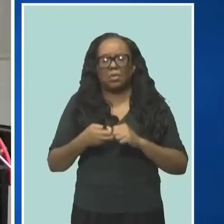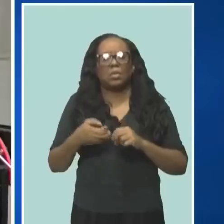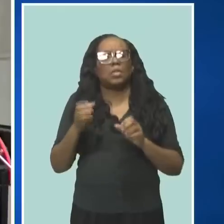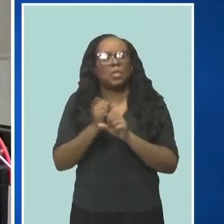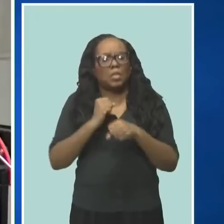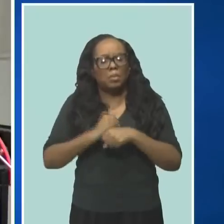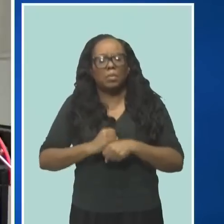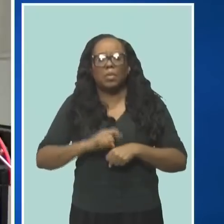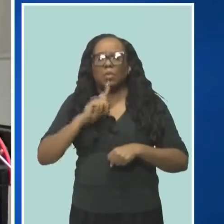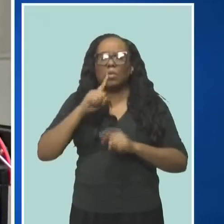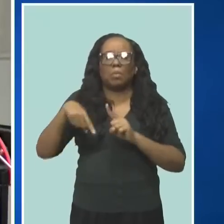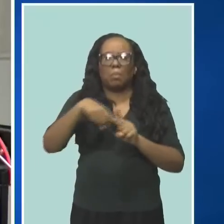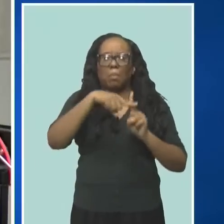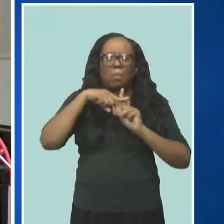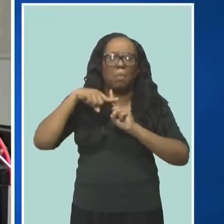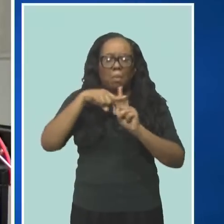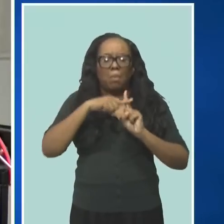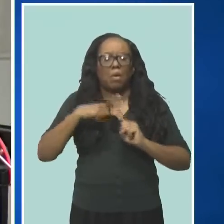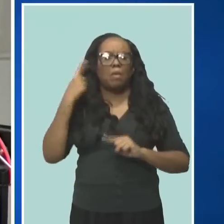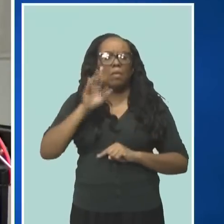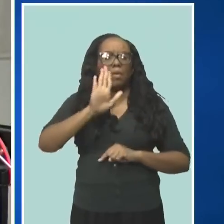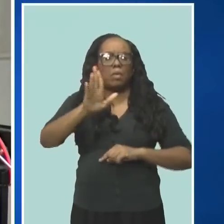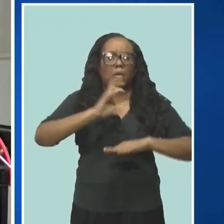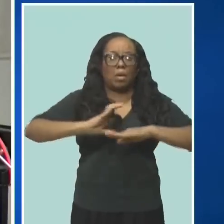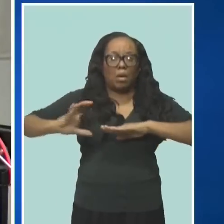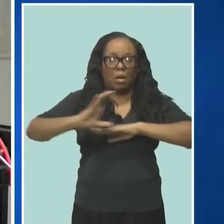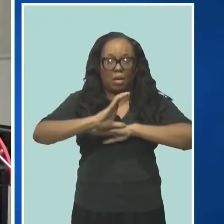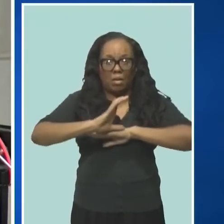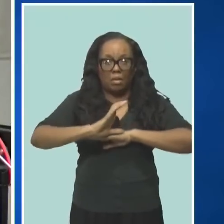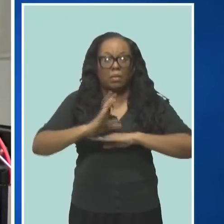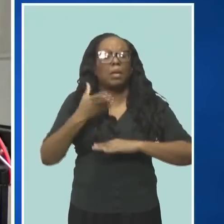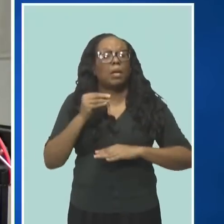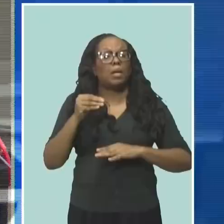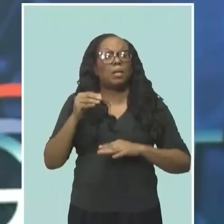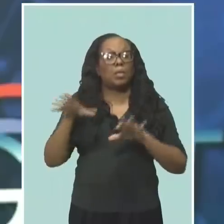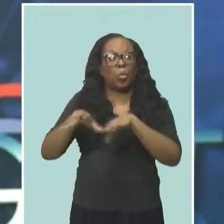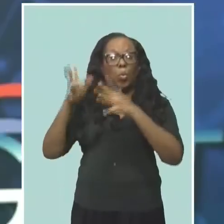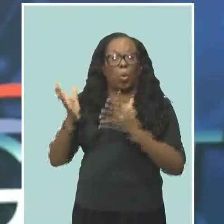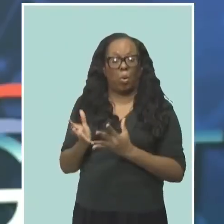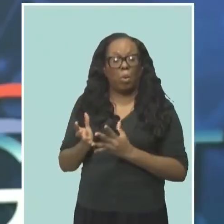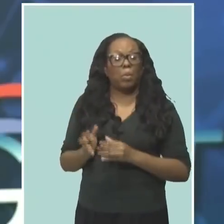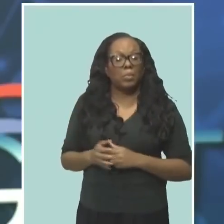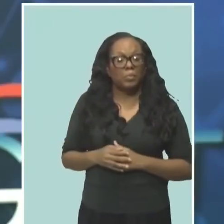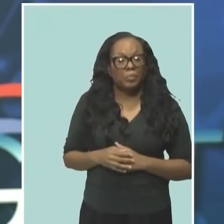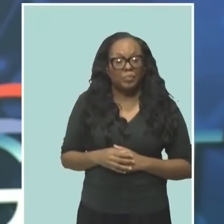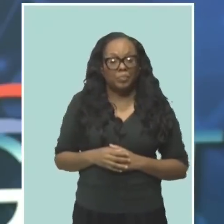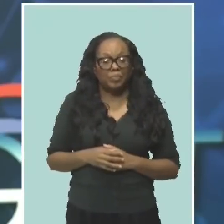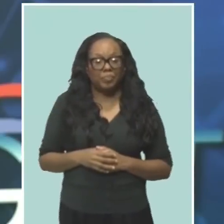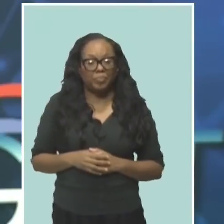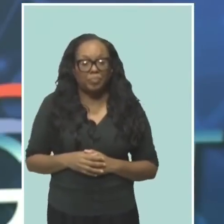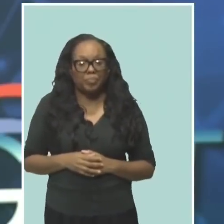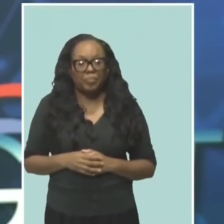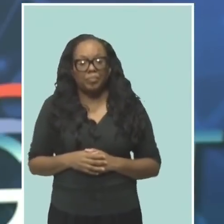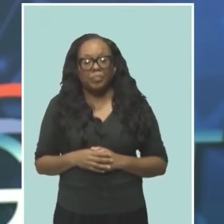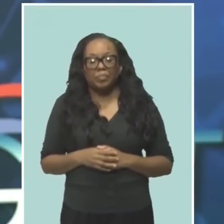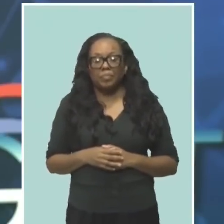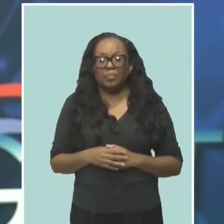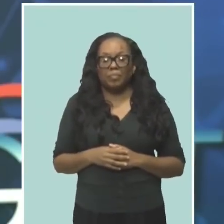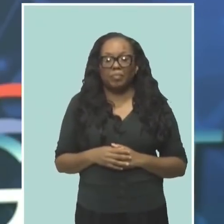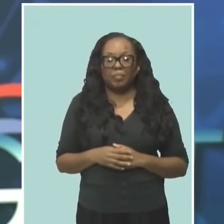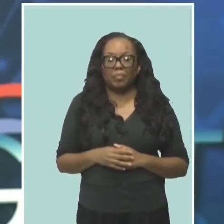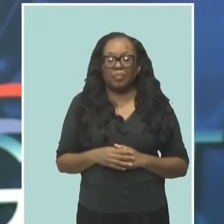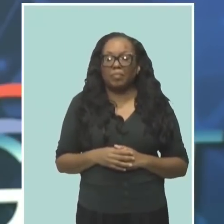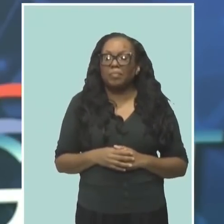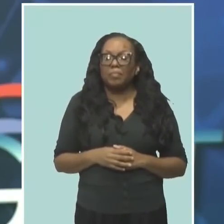a positive difference to your Caribbean region and the world. Well, the time has come for stories